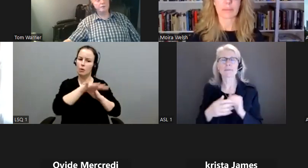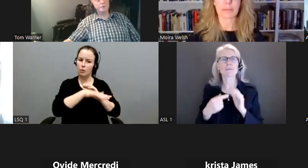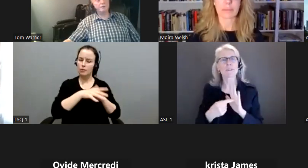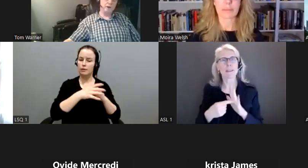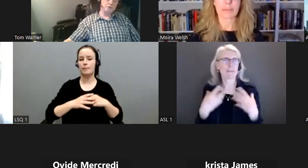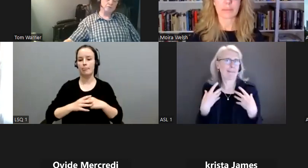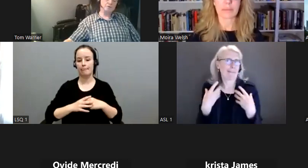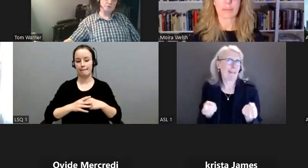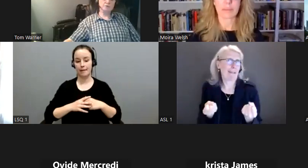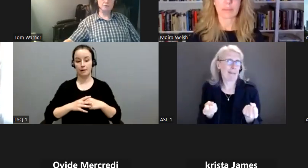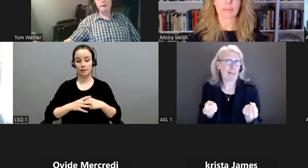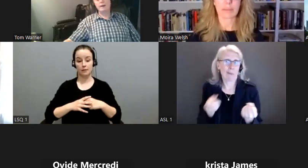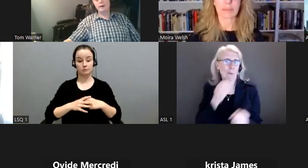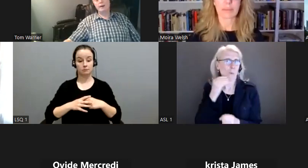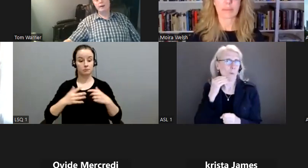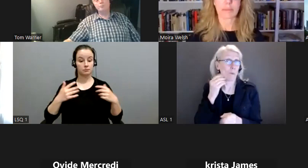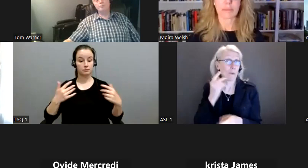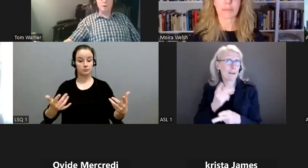health and home care services,